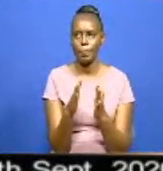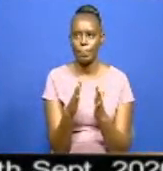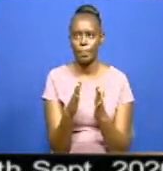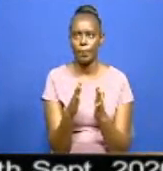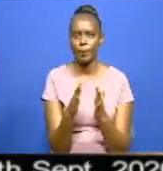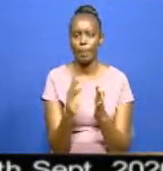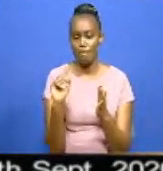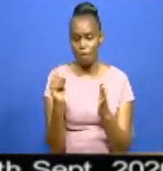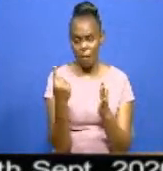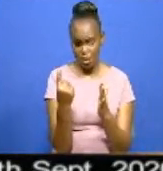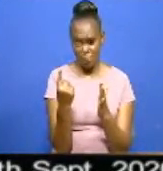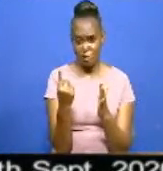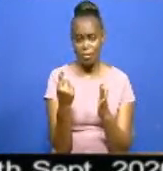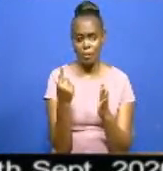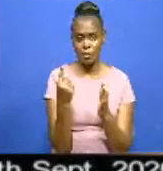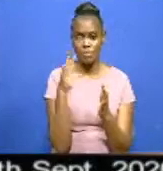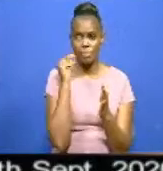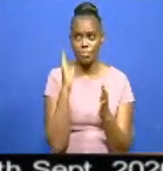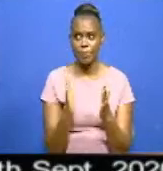To, first of all, Mr. Speaker,